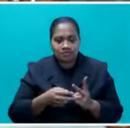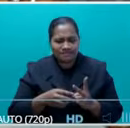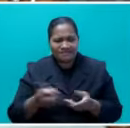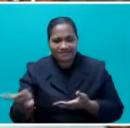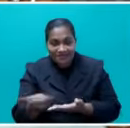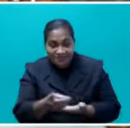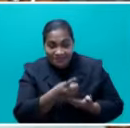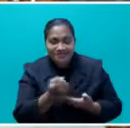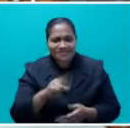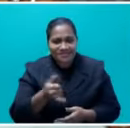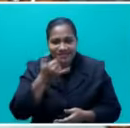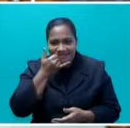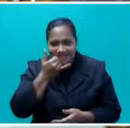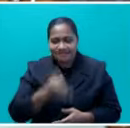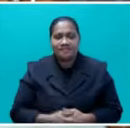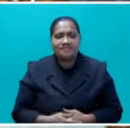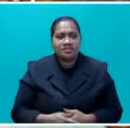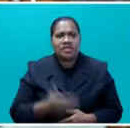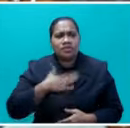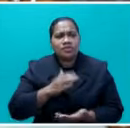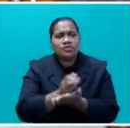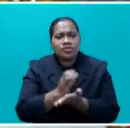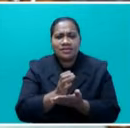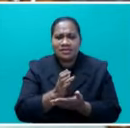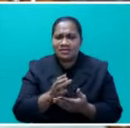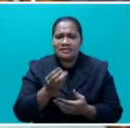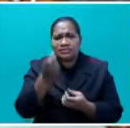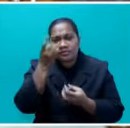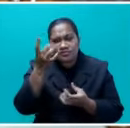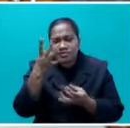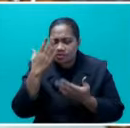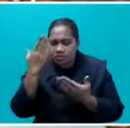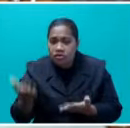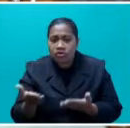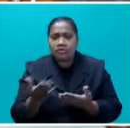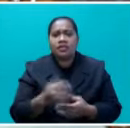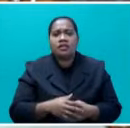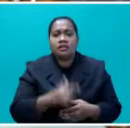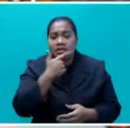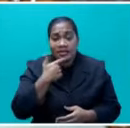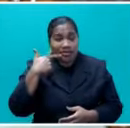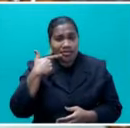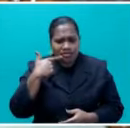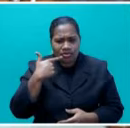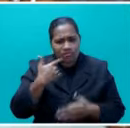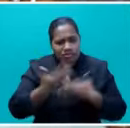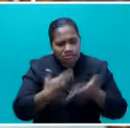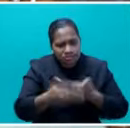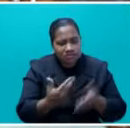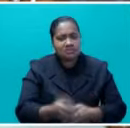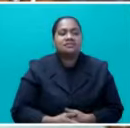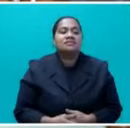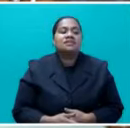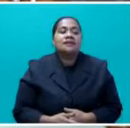Mr. Speaker, to just correct some of the misinformation that Honourable Gerengere Tambua had referred to. I refer